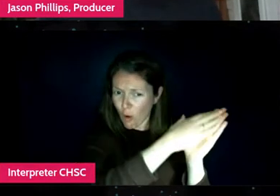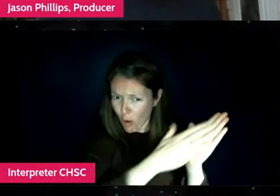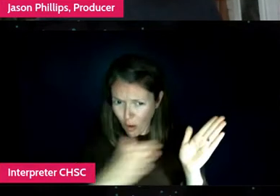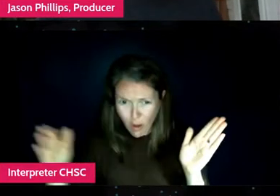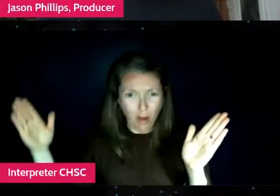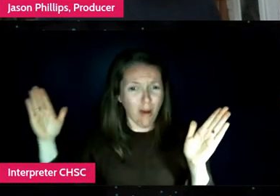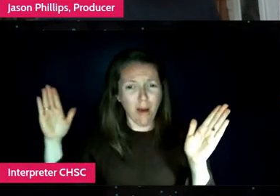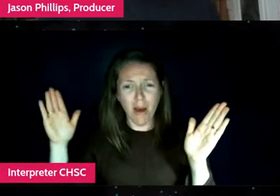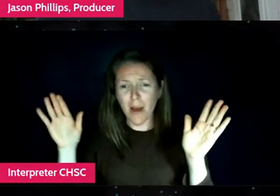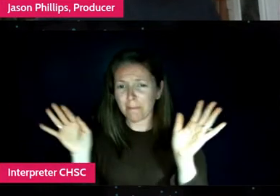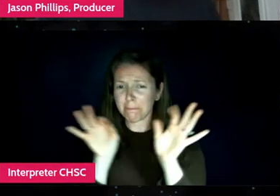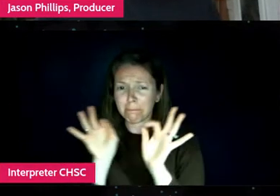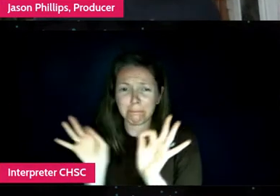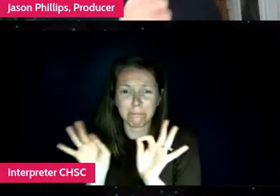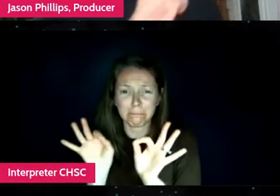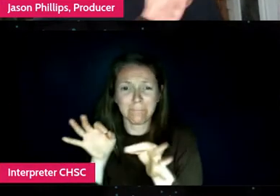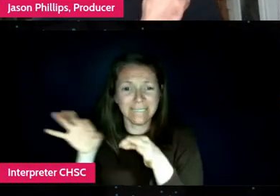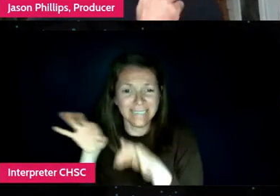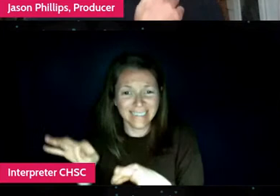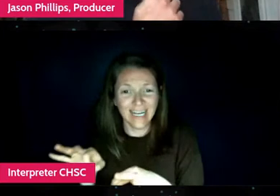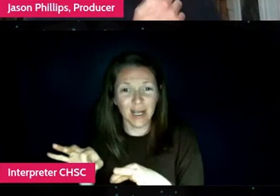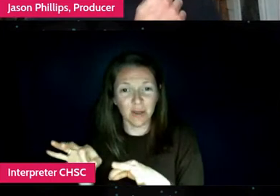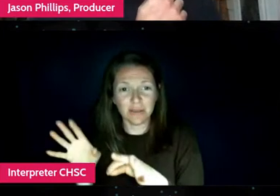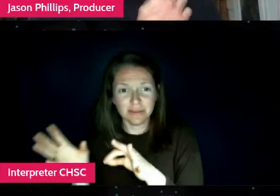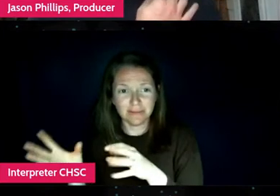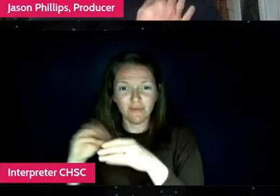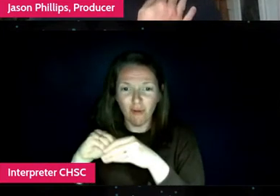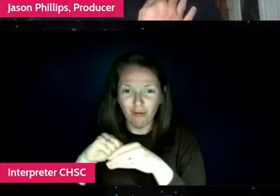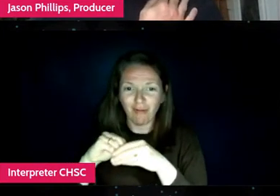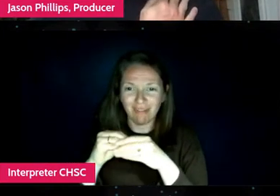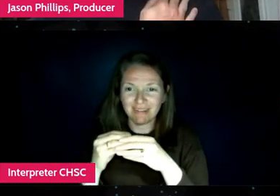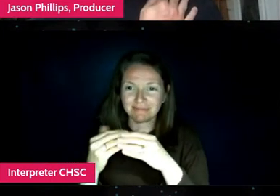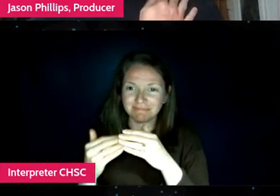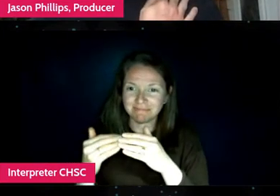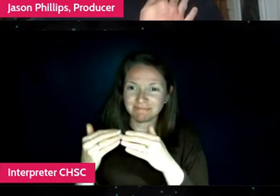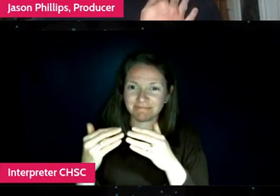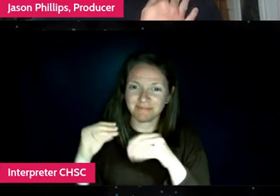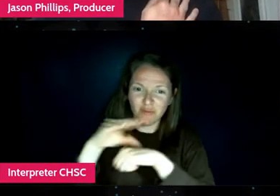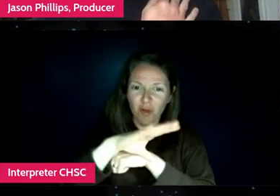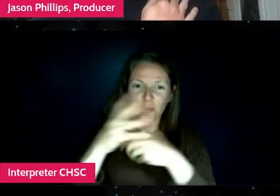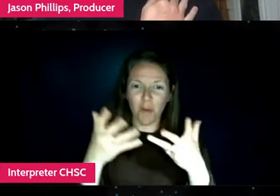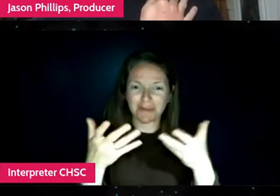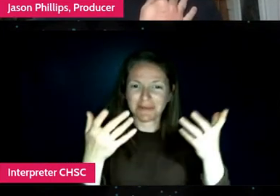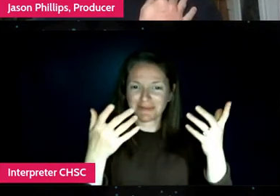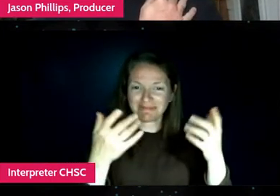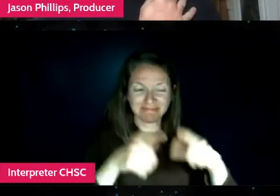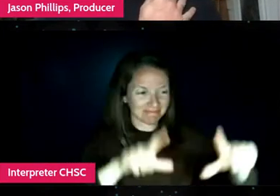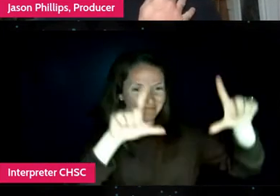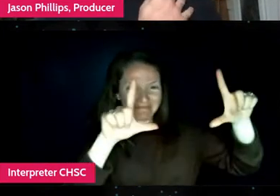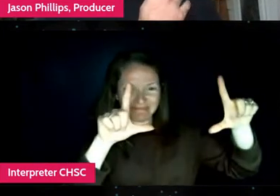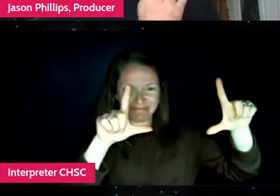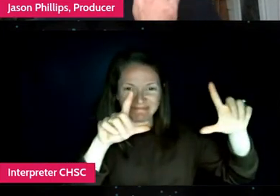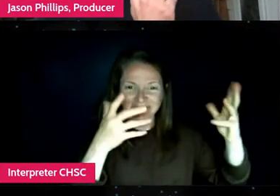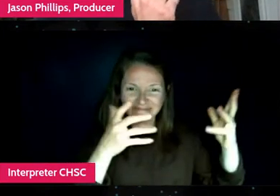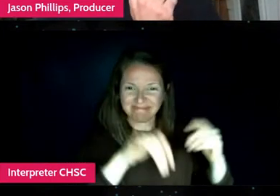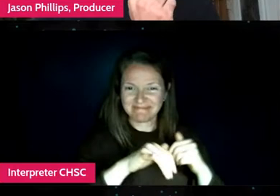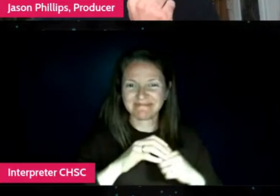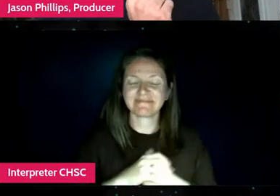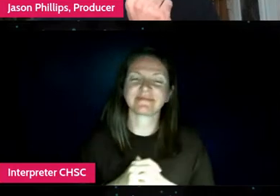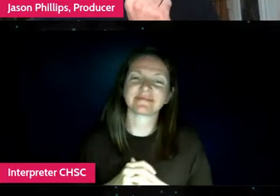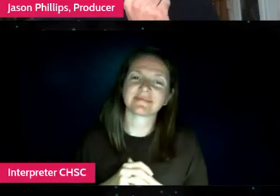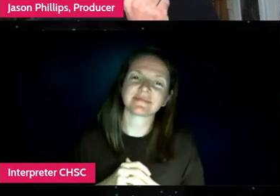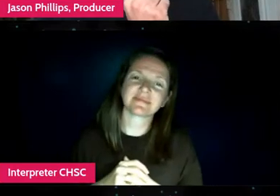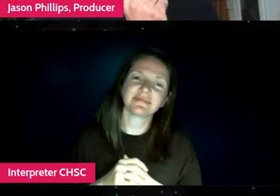the tiny details that work into going into what's on screen. And on that note, I wanted to jump back